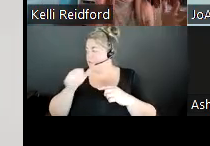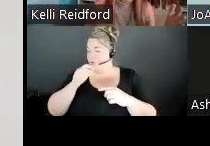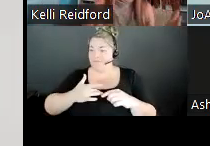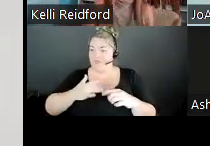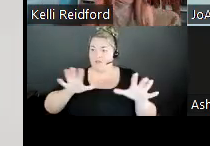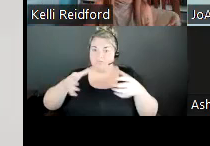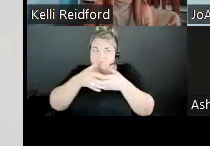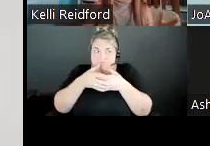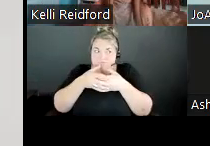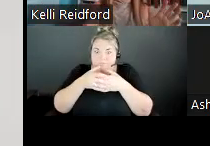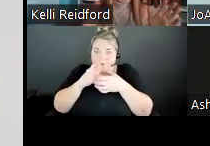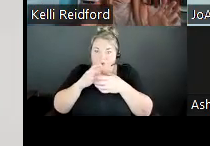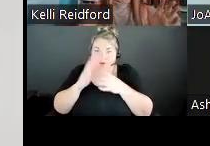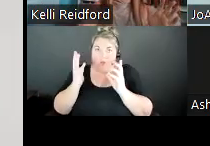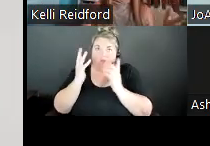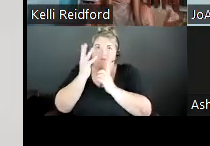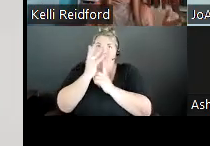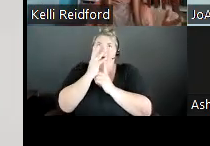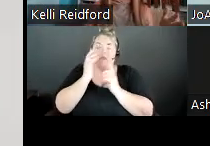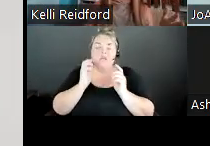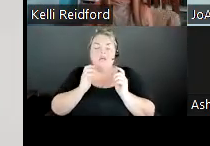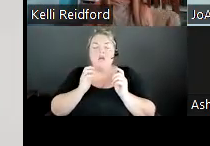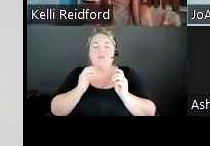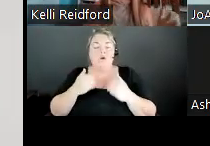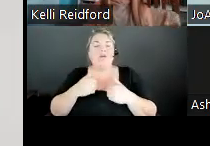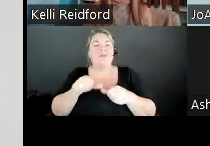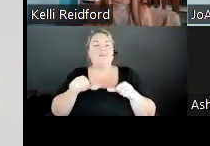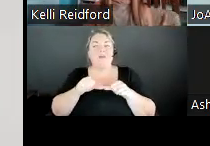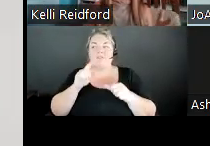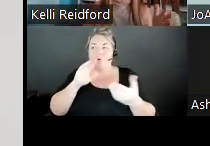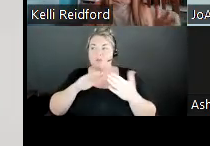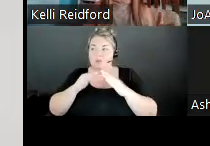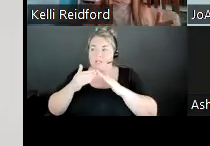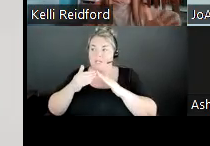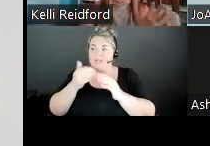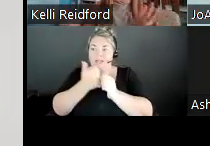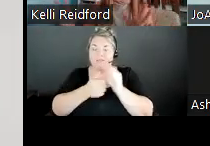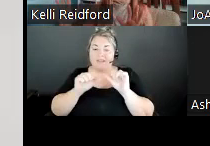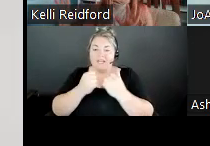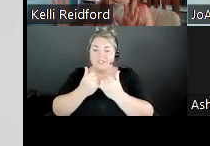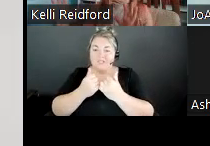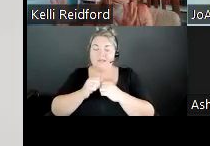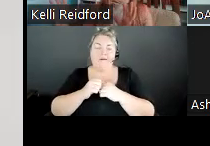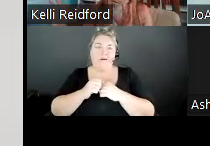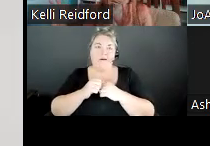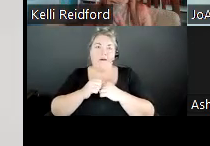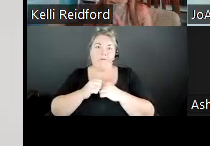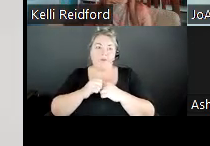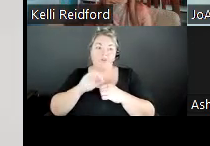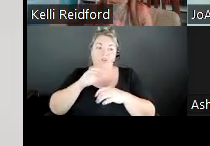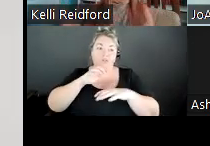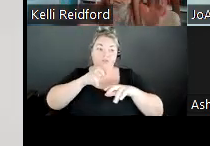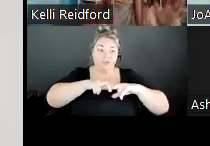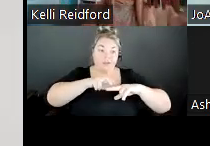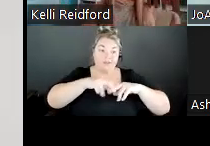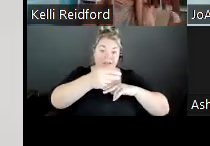or claustrophobic. Having a space for community in every agency, whether that be chairs